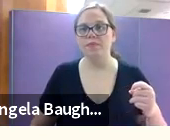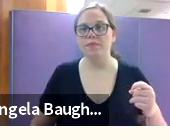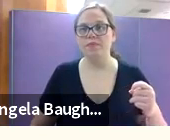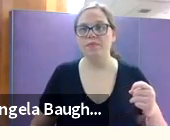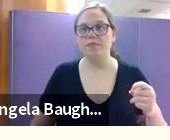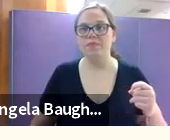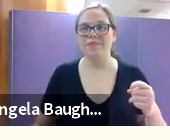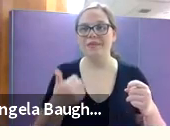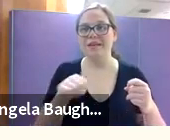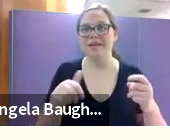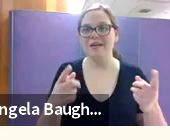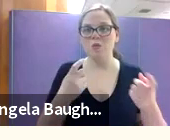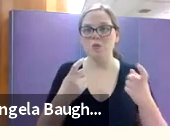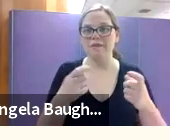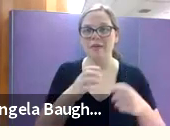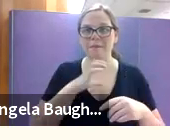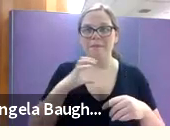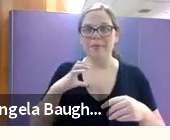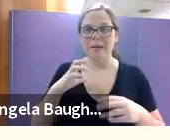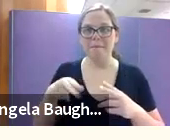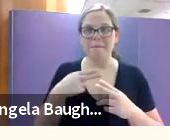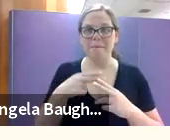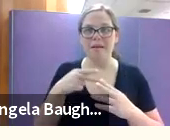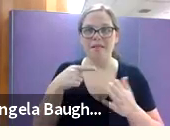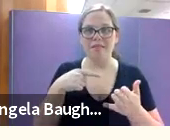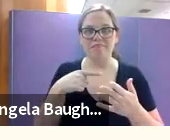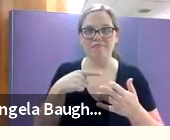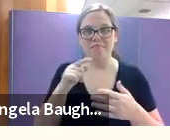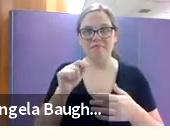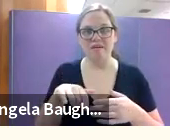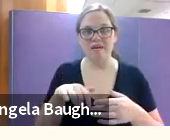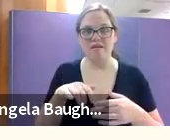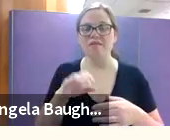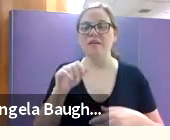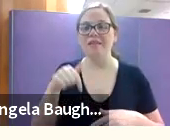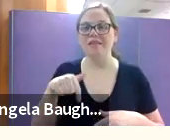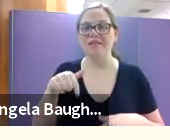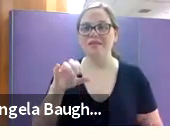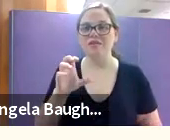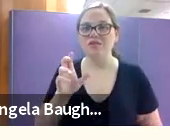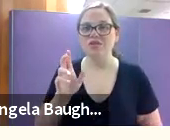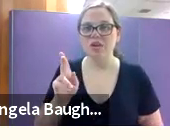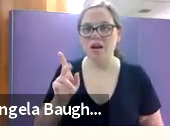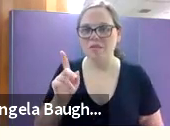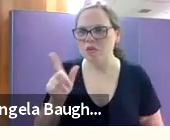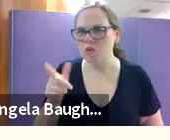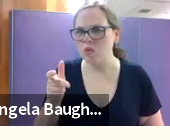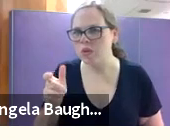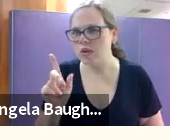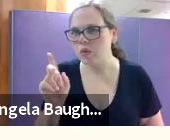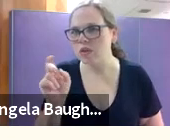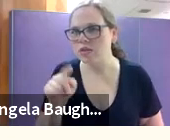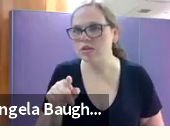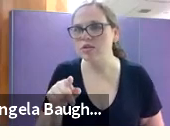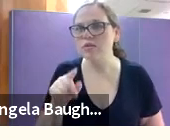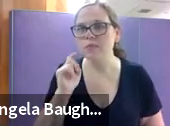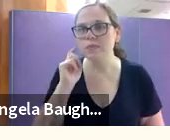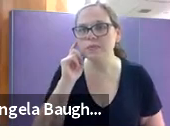Any questions from the committee about this? This is Chuck. Just a quick question. On